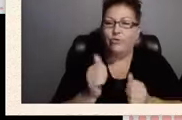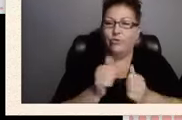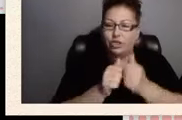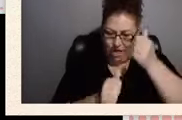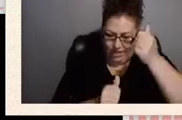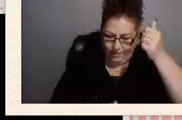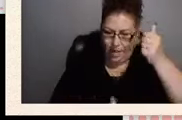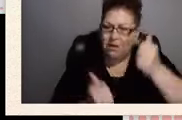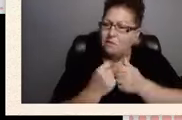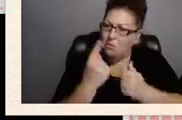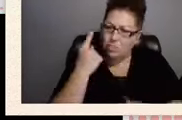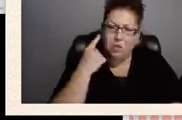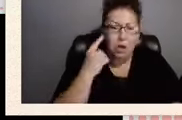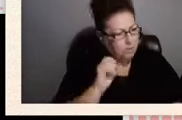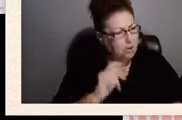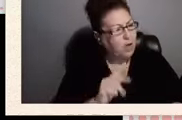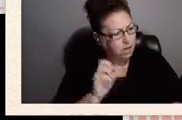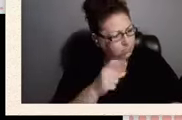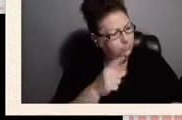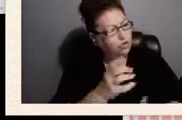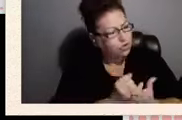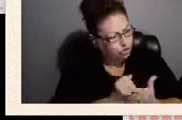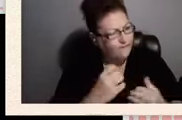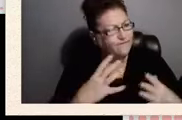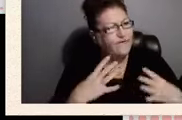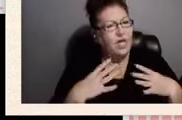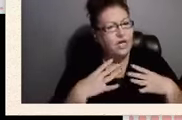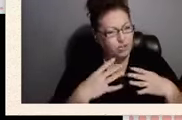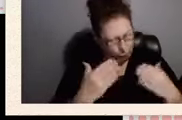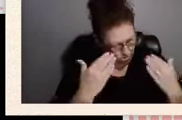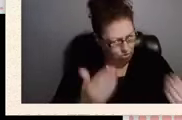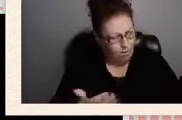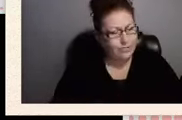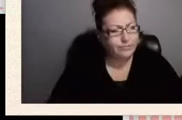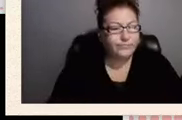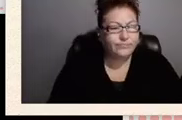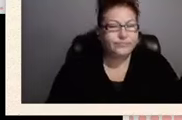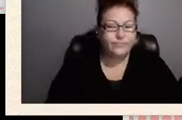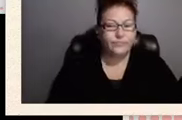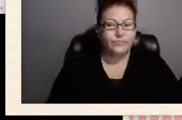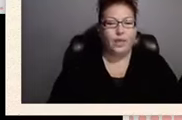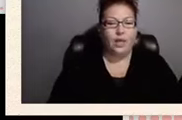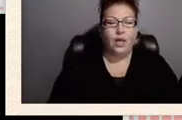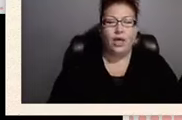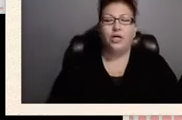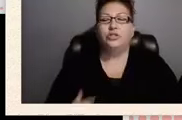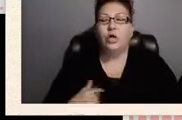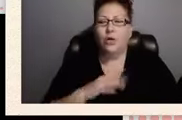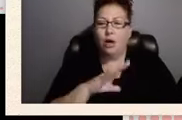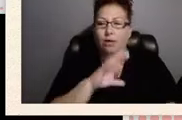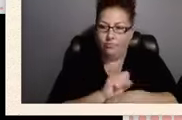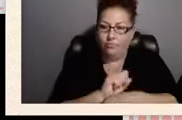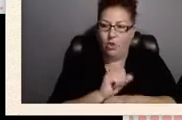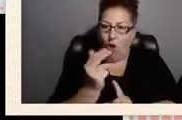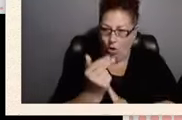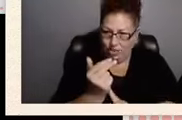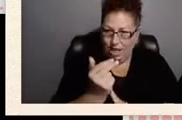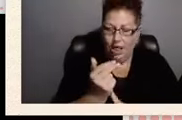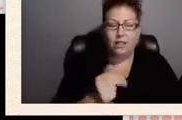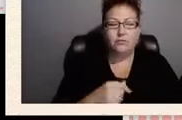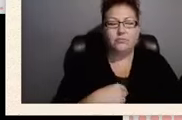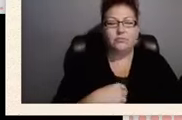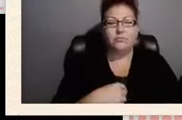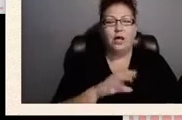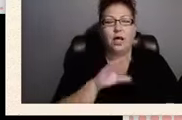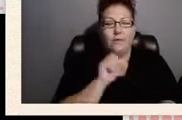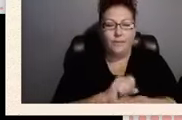okay, yeah, you deserve a vacation. Go for it. So I booked the hotel. I booked the Greyhound ticket. I